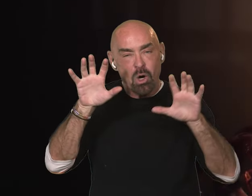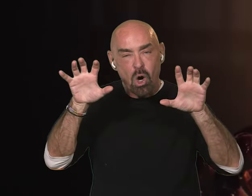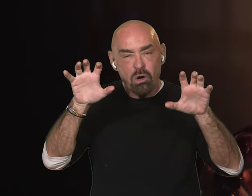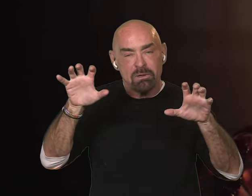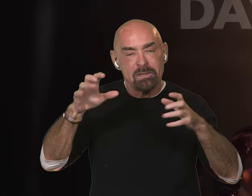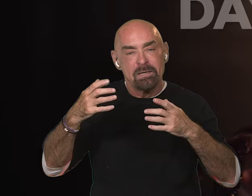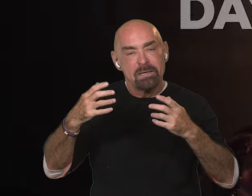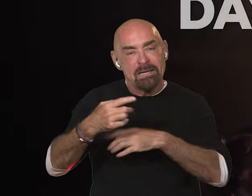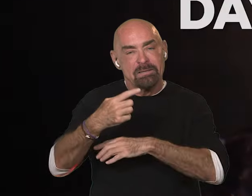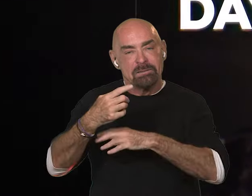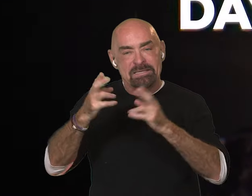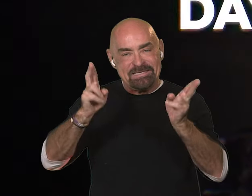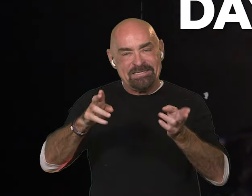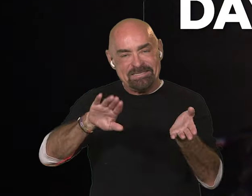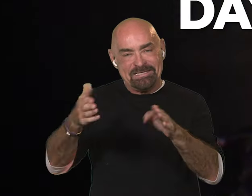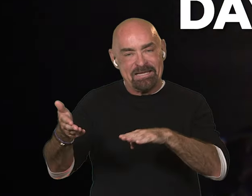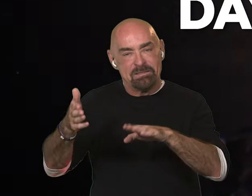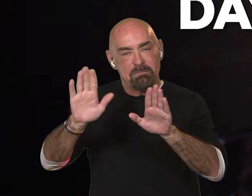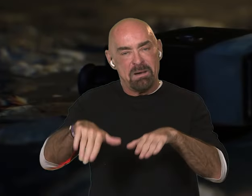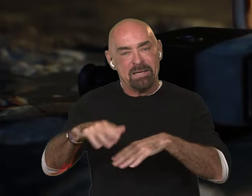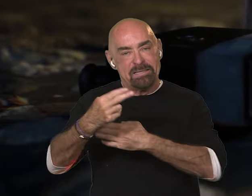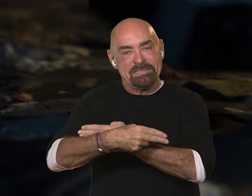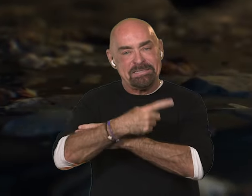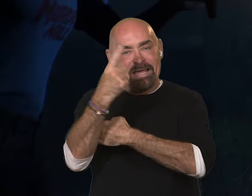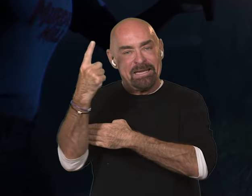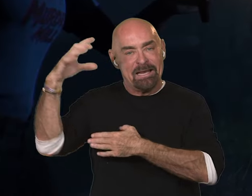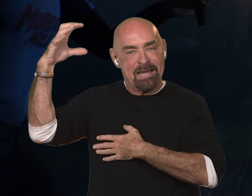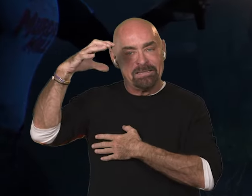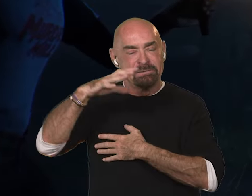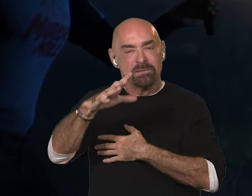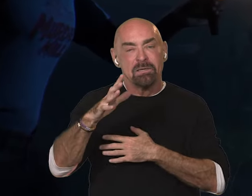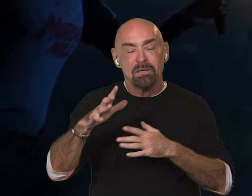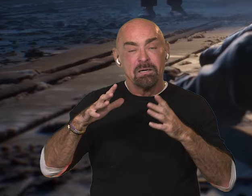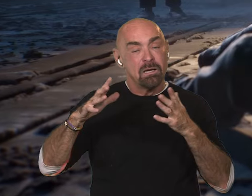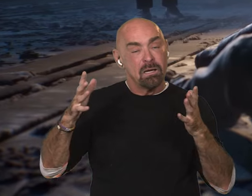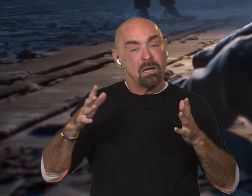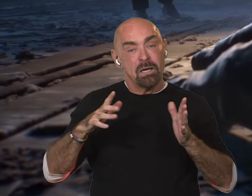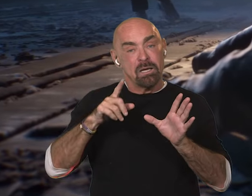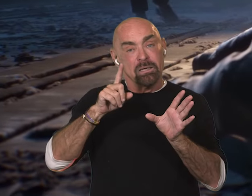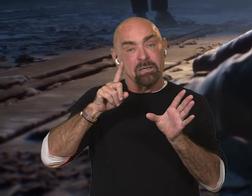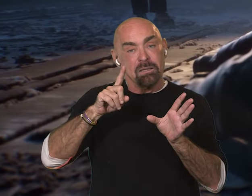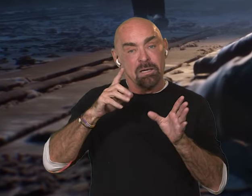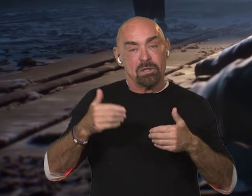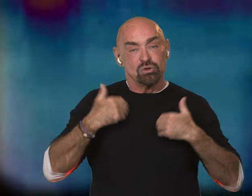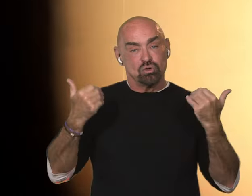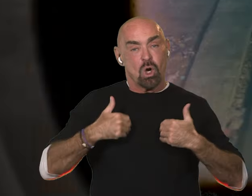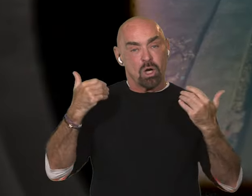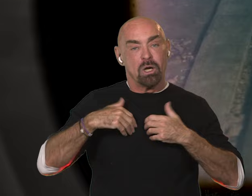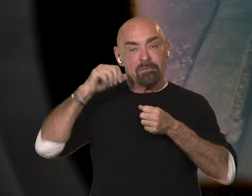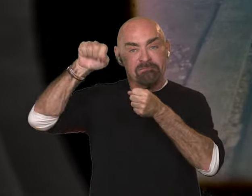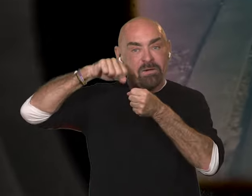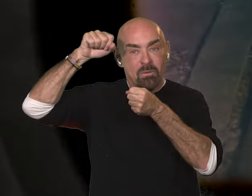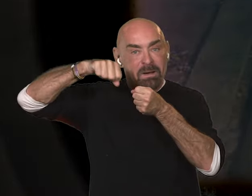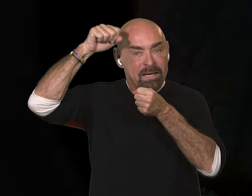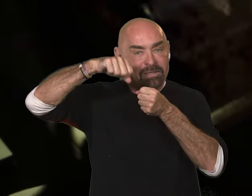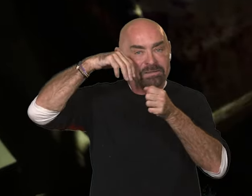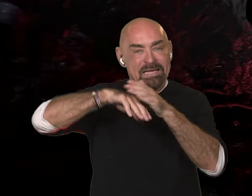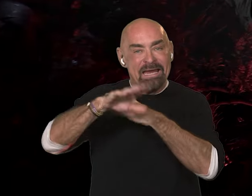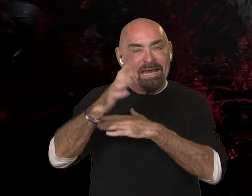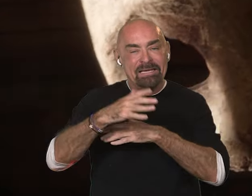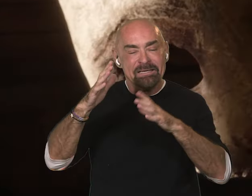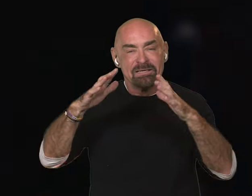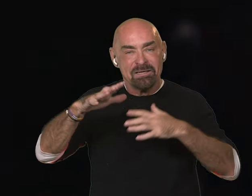horror game Dead by Daylight. Players follow an ensemble of intrepid young filmmakers as they set out to film their own home movie